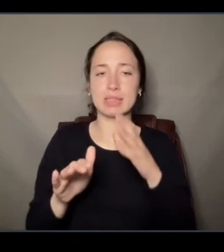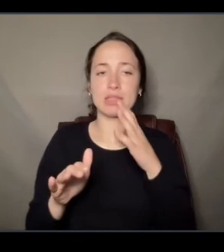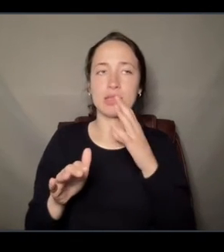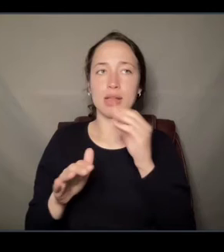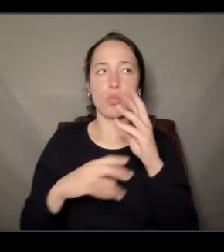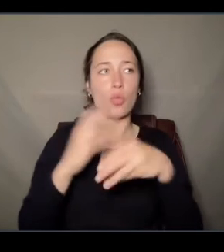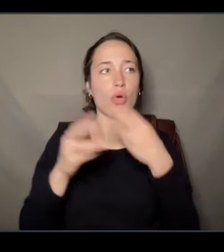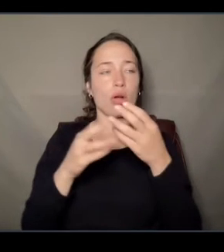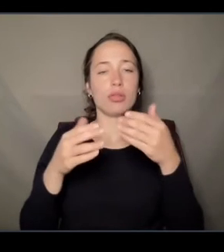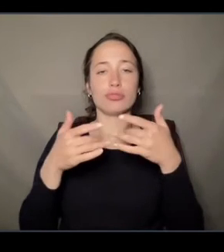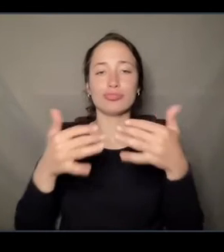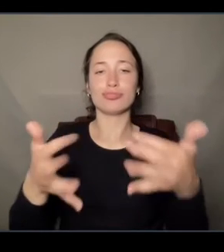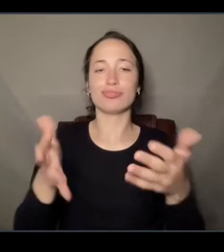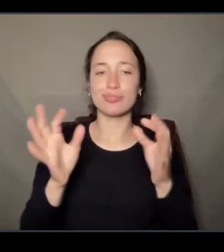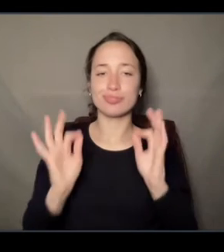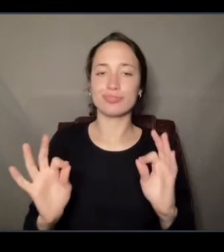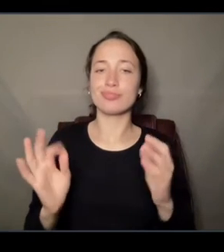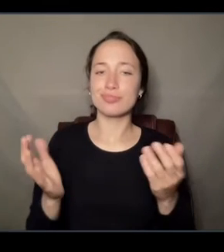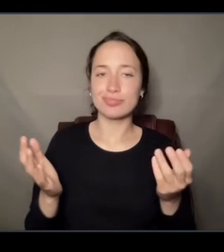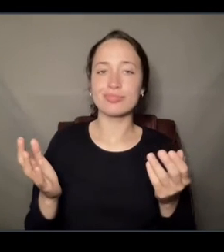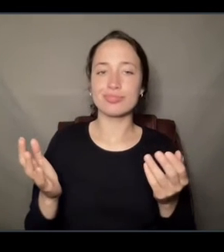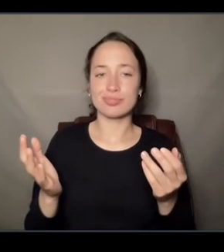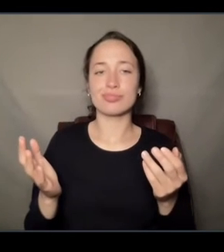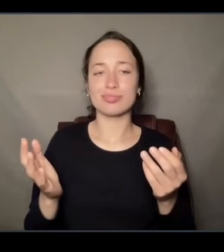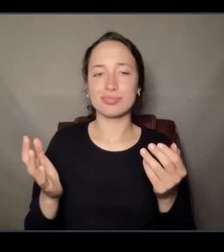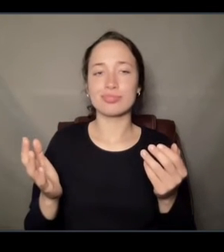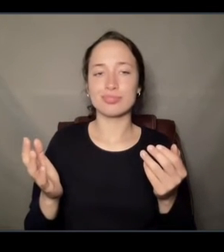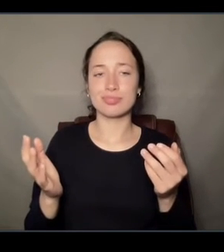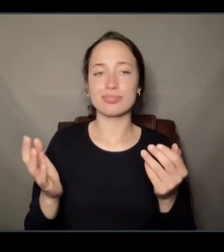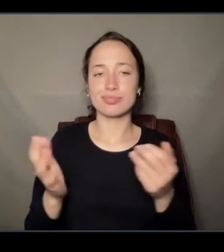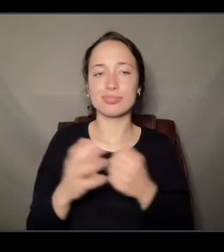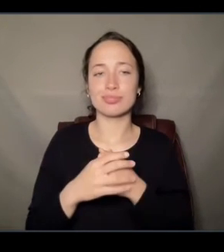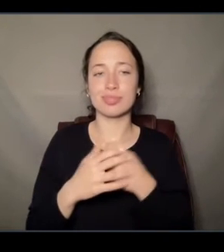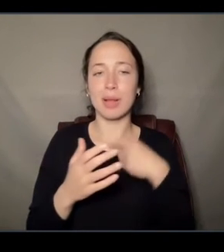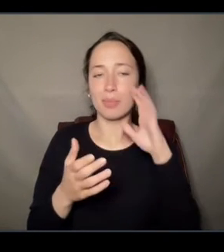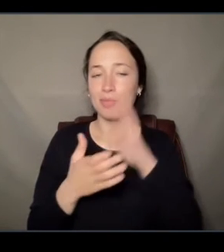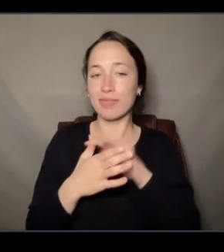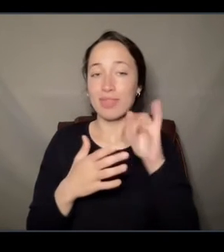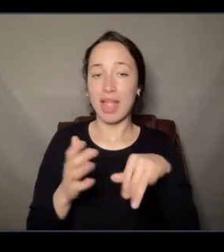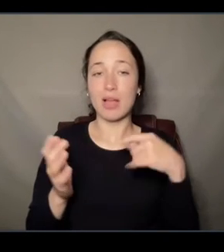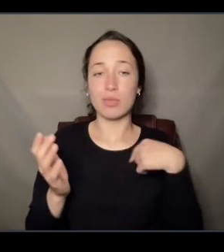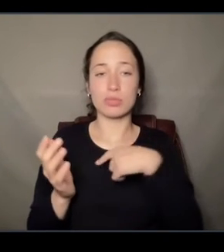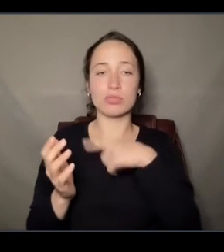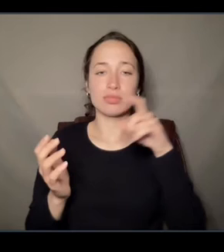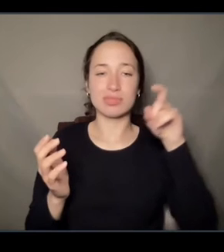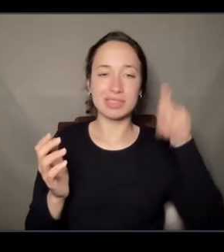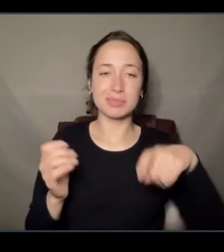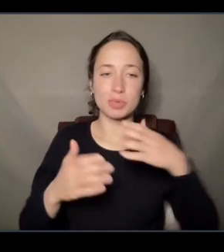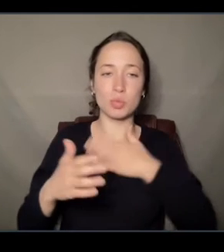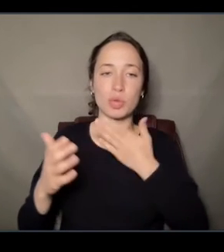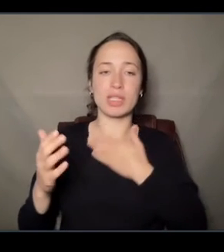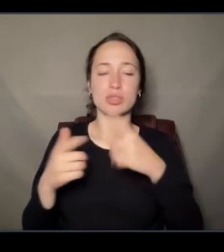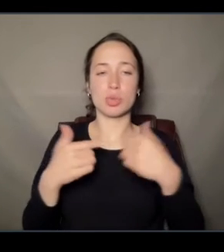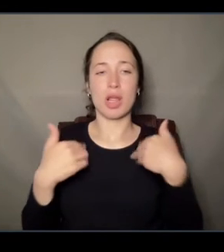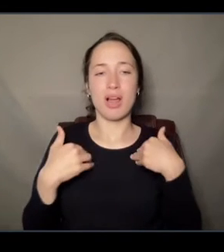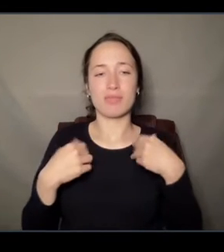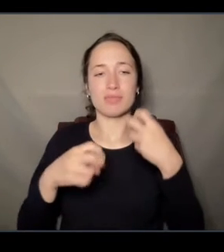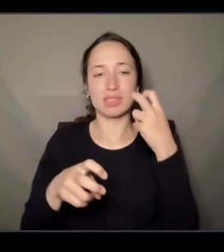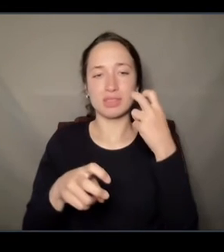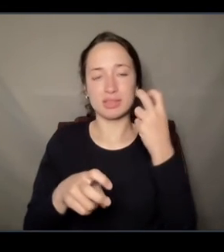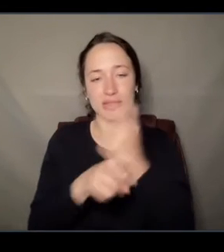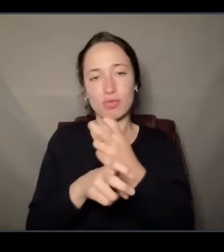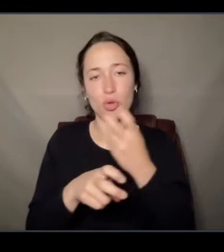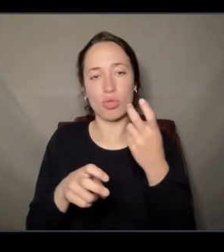peaceful, just, and flourishing world. So I believe we also need to be willing to have difficult